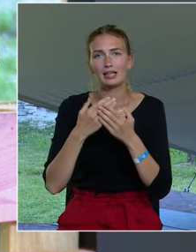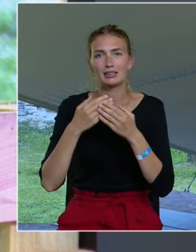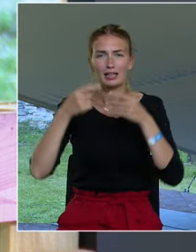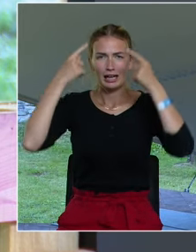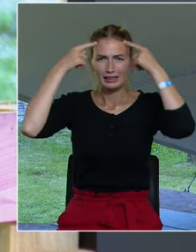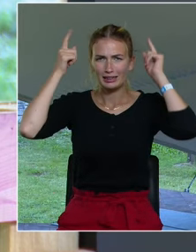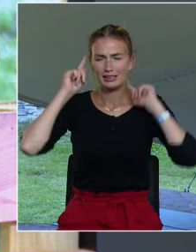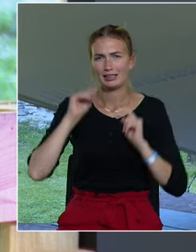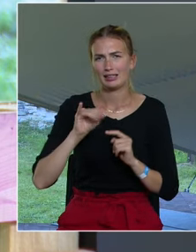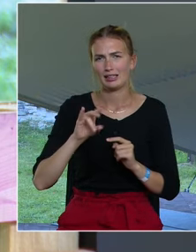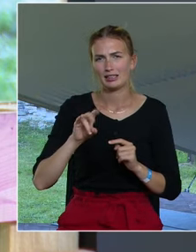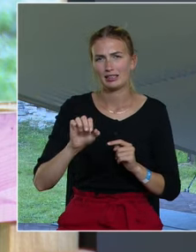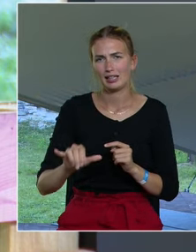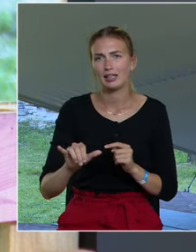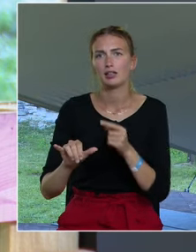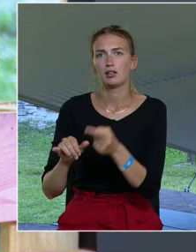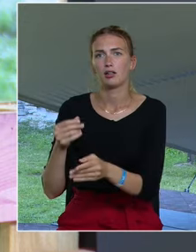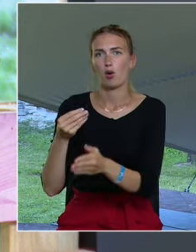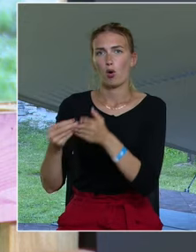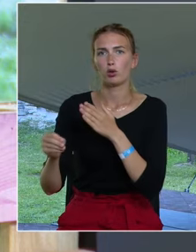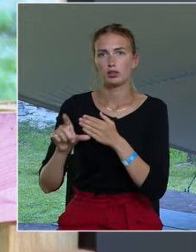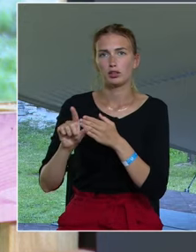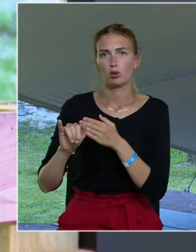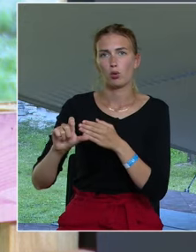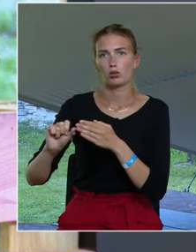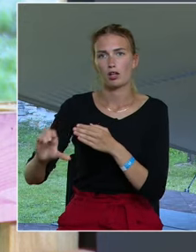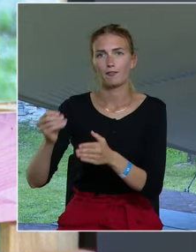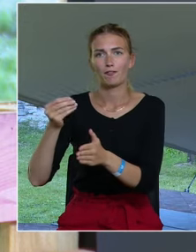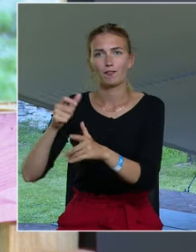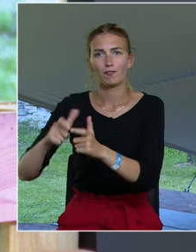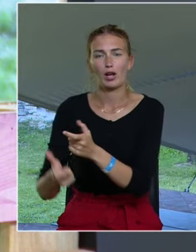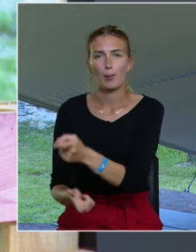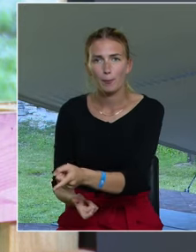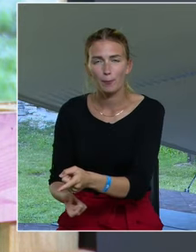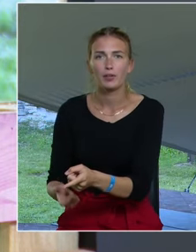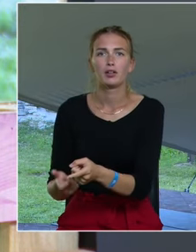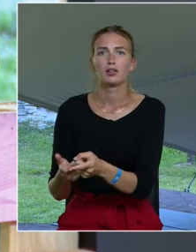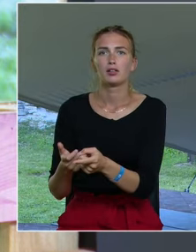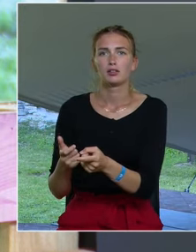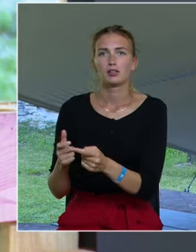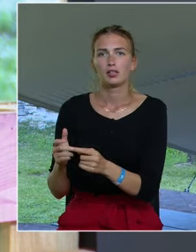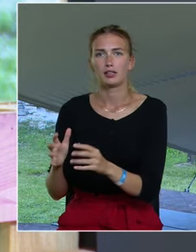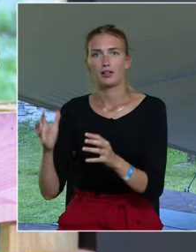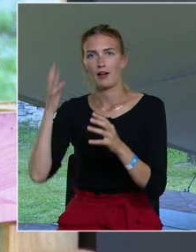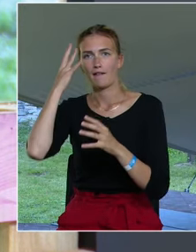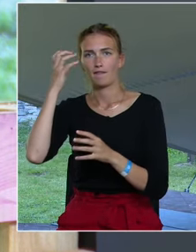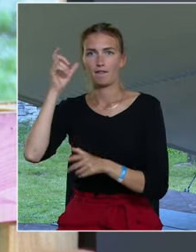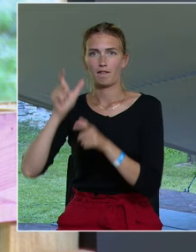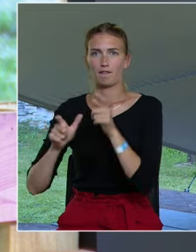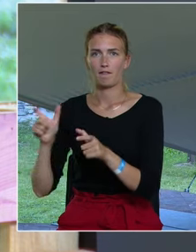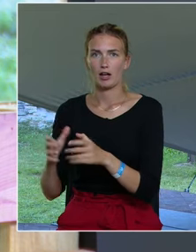Lucasfilm, that moment they disregarded all the fans that had been created and turned this into